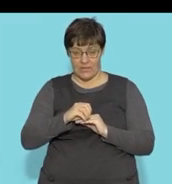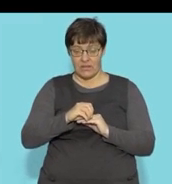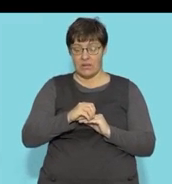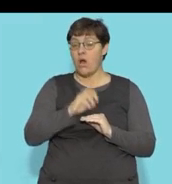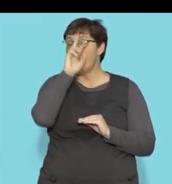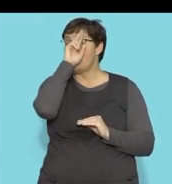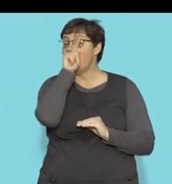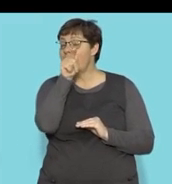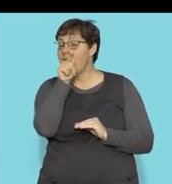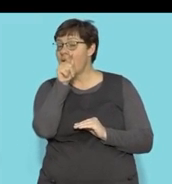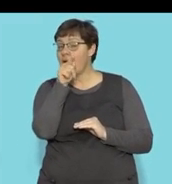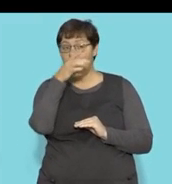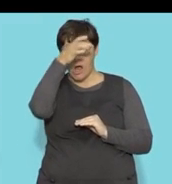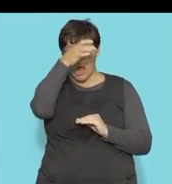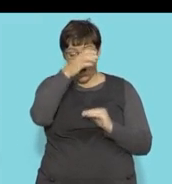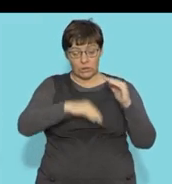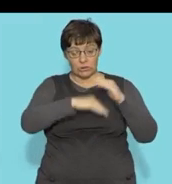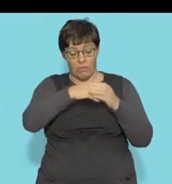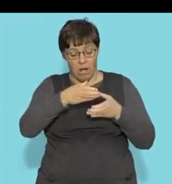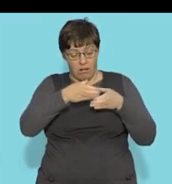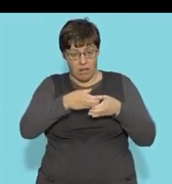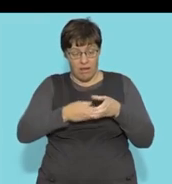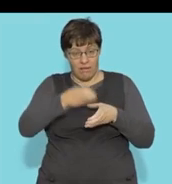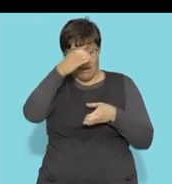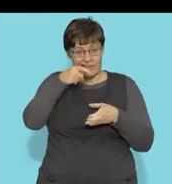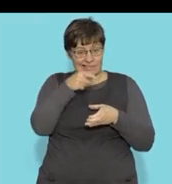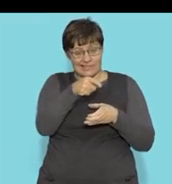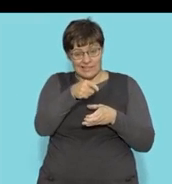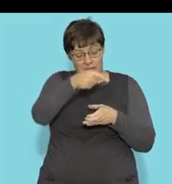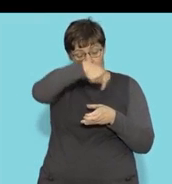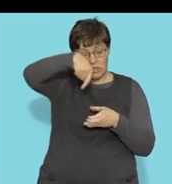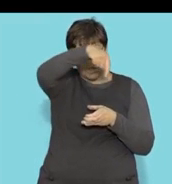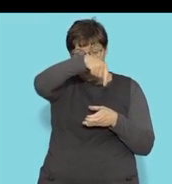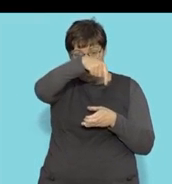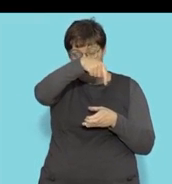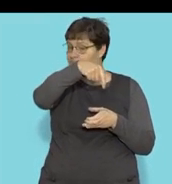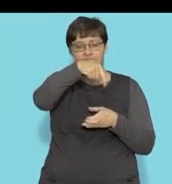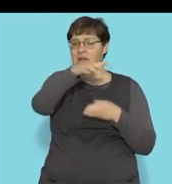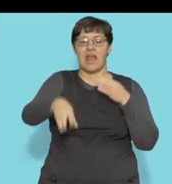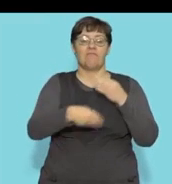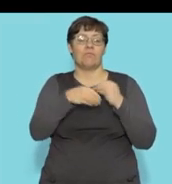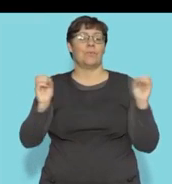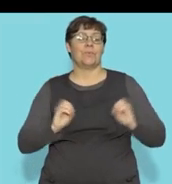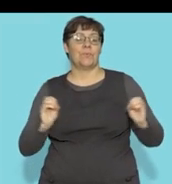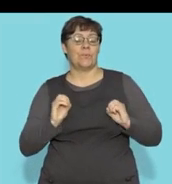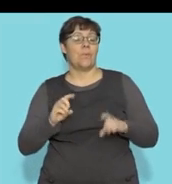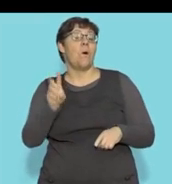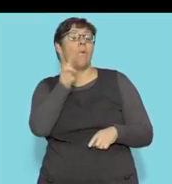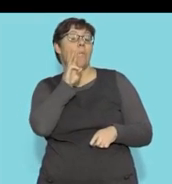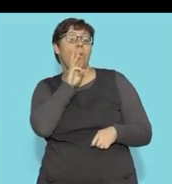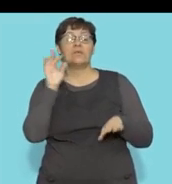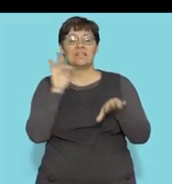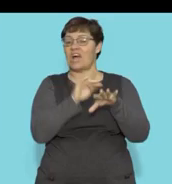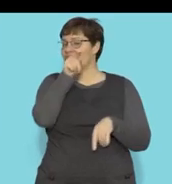But guys, please note that the top portion of this glass, or the top portion of the